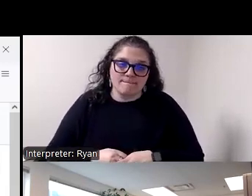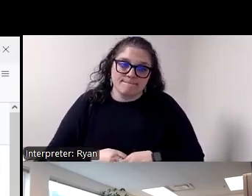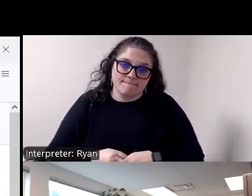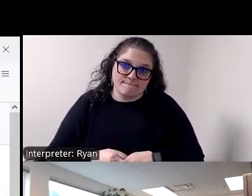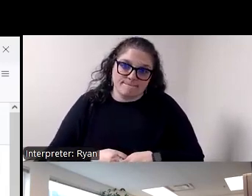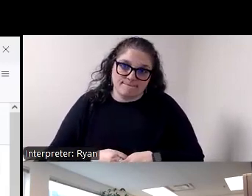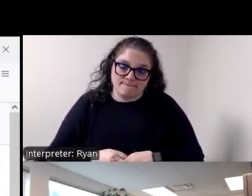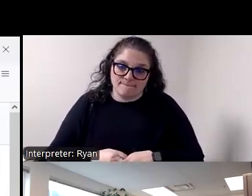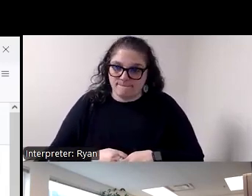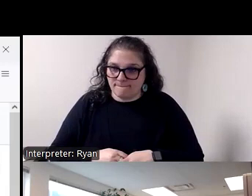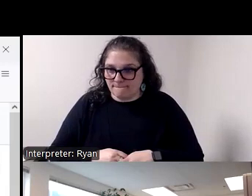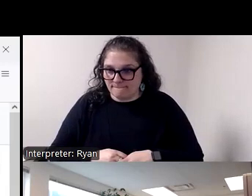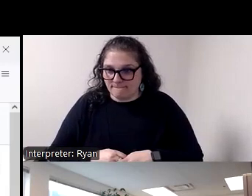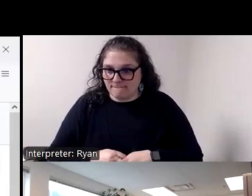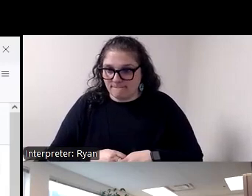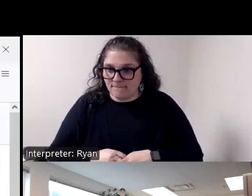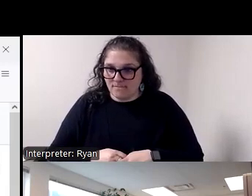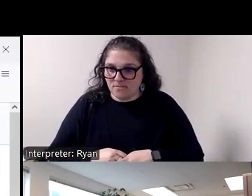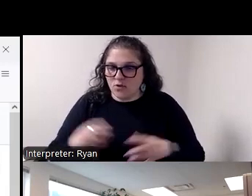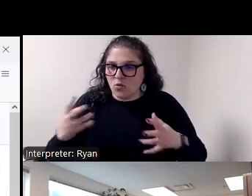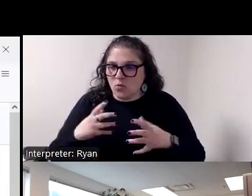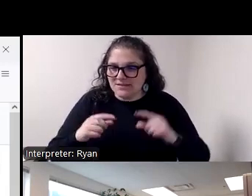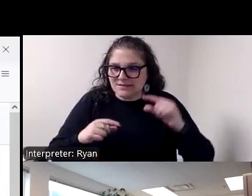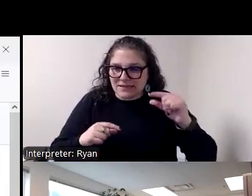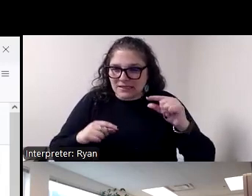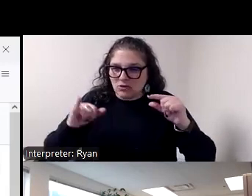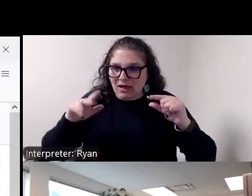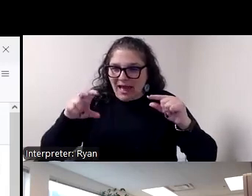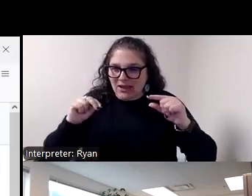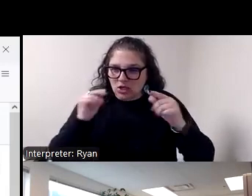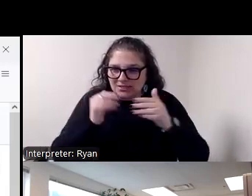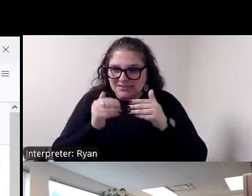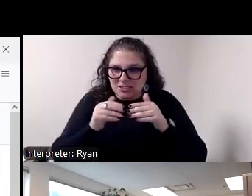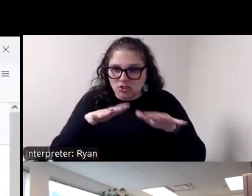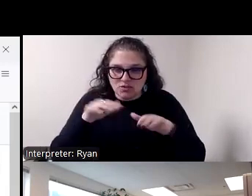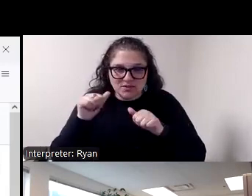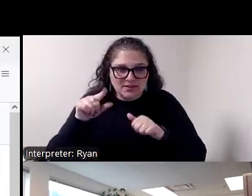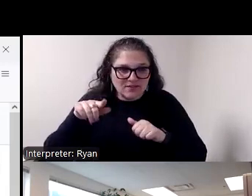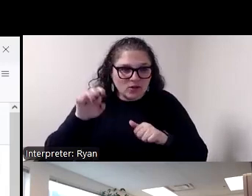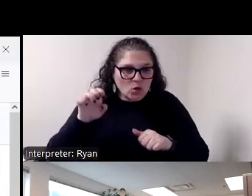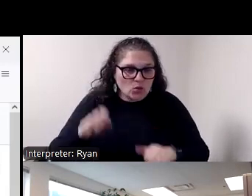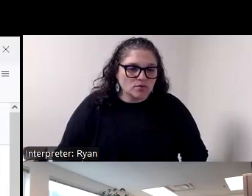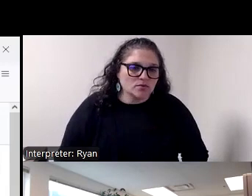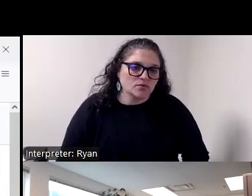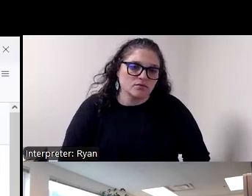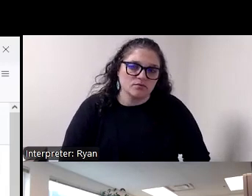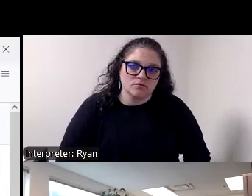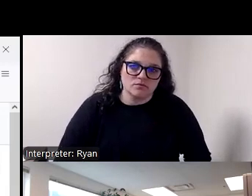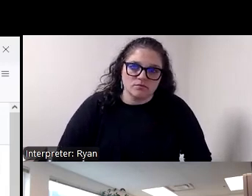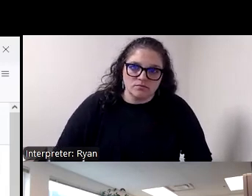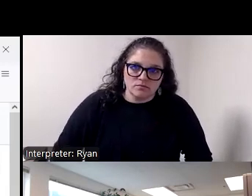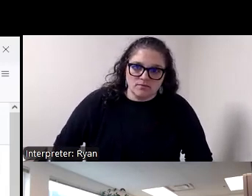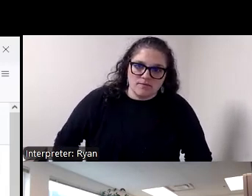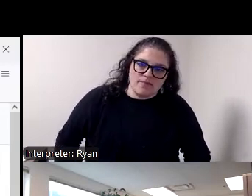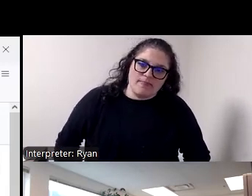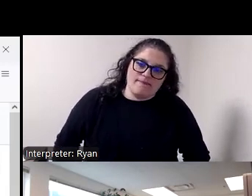So it looks like with the little icon next to the leave code. Oh, there was one other question I missed. I think those are